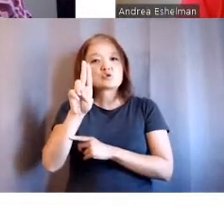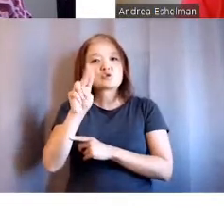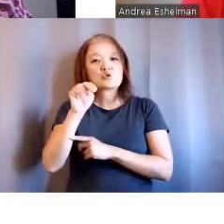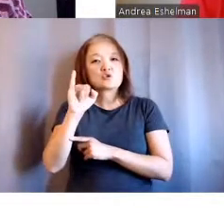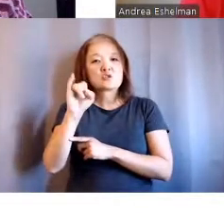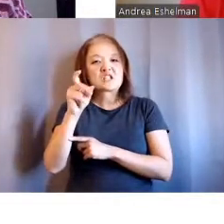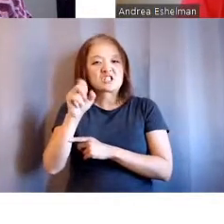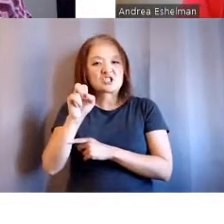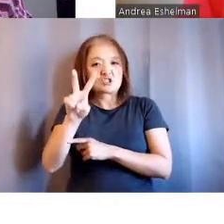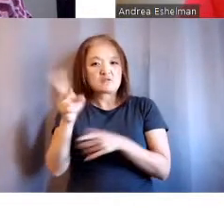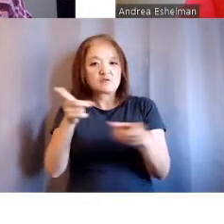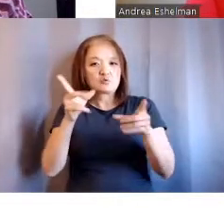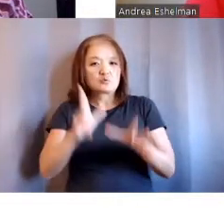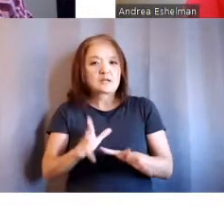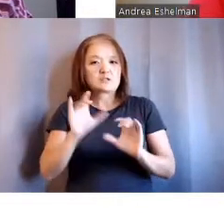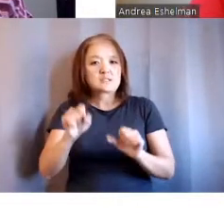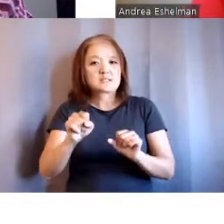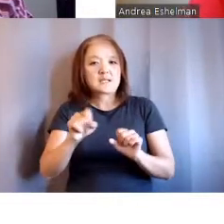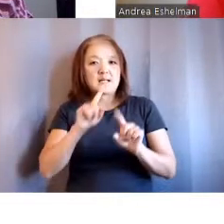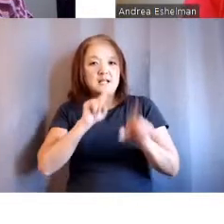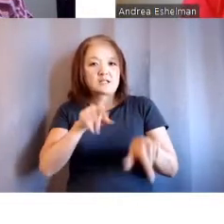response and support.